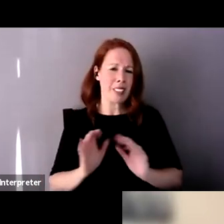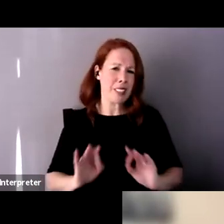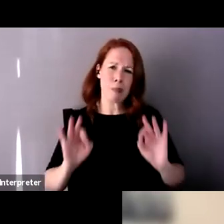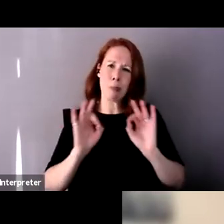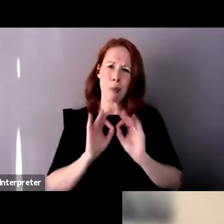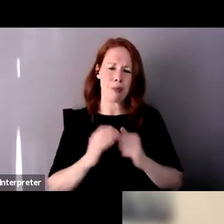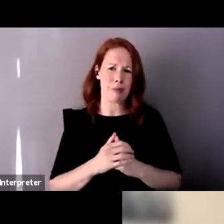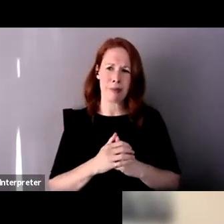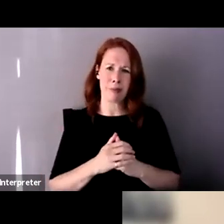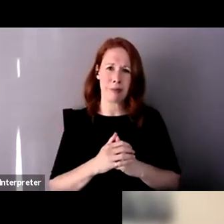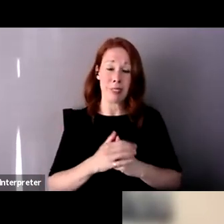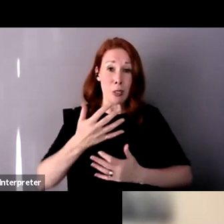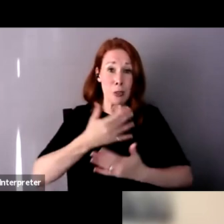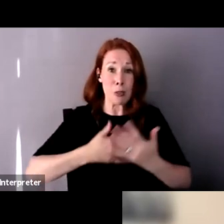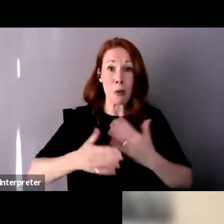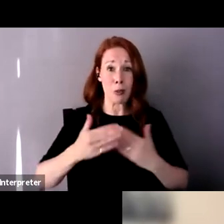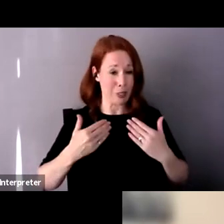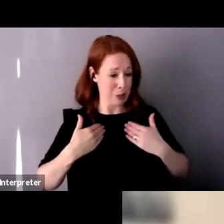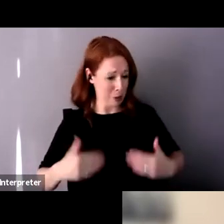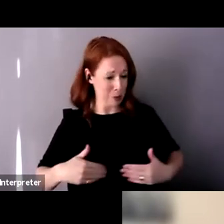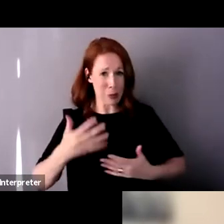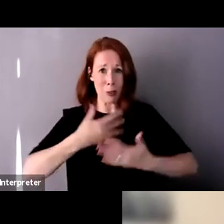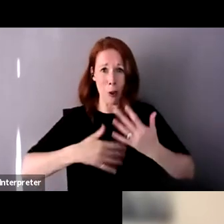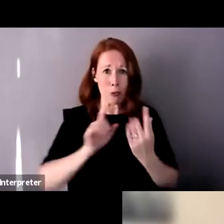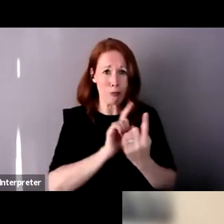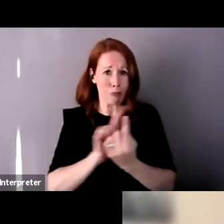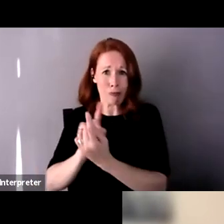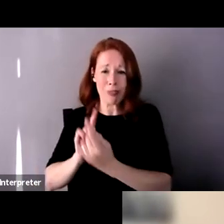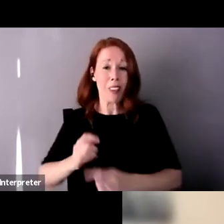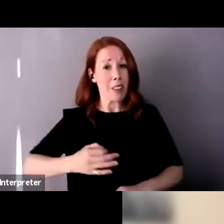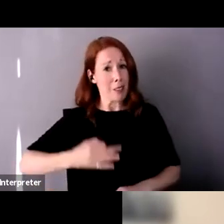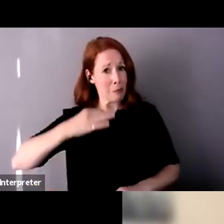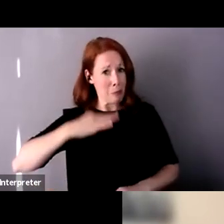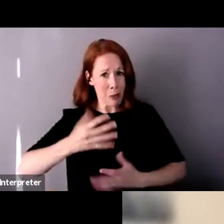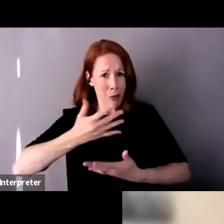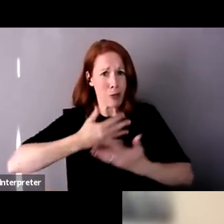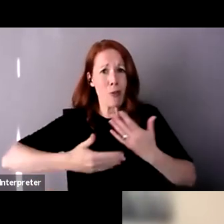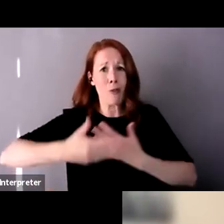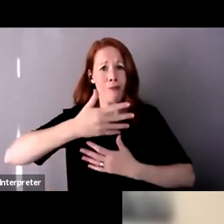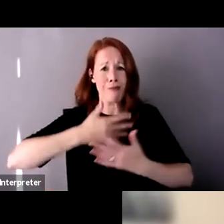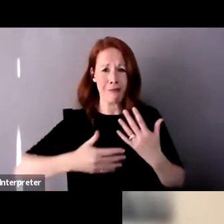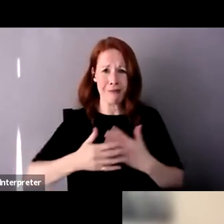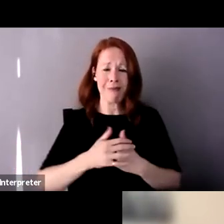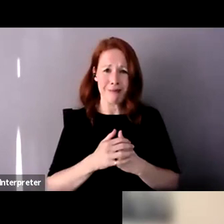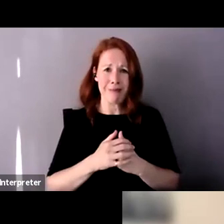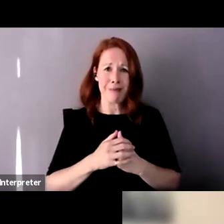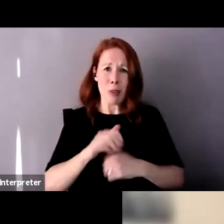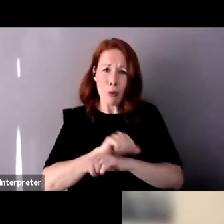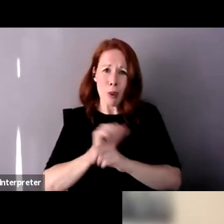that we're social creatures, and we benefit so greatly from all of that.